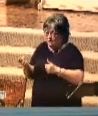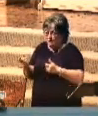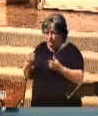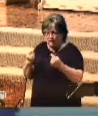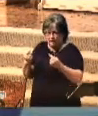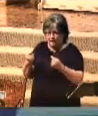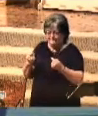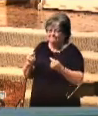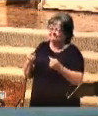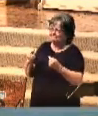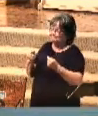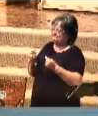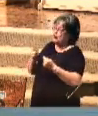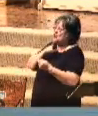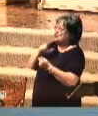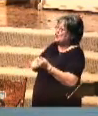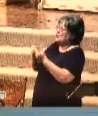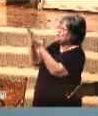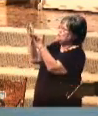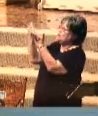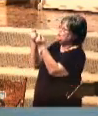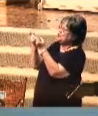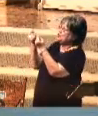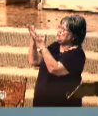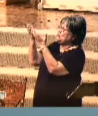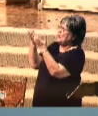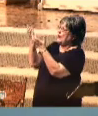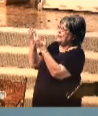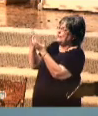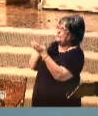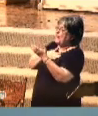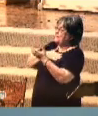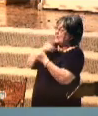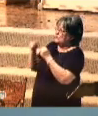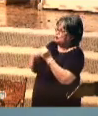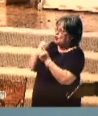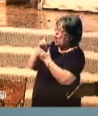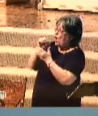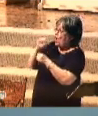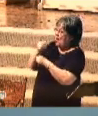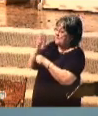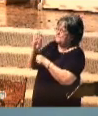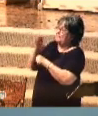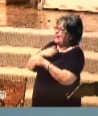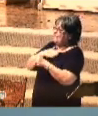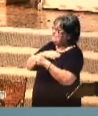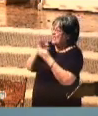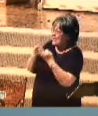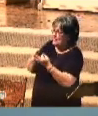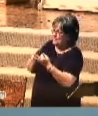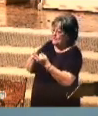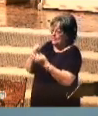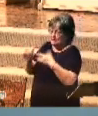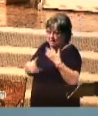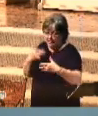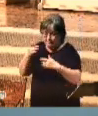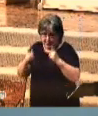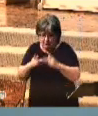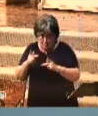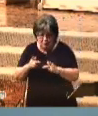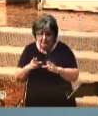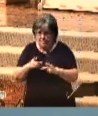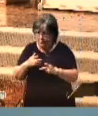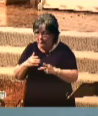with God and say, Lord, what do you want? What do you want about my job? What do you want about my family? Young people, you better be praying for